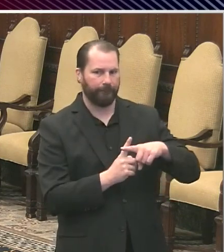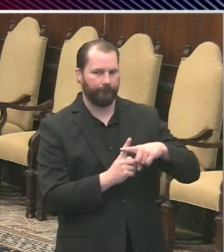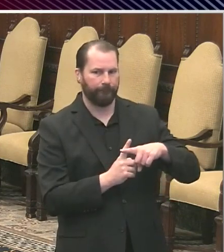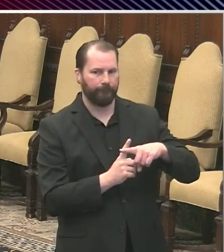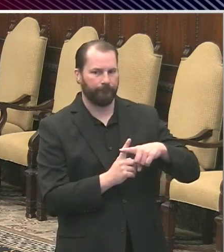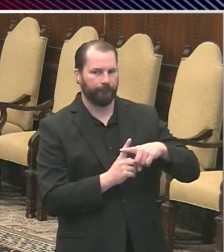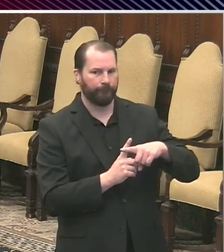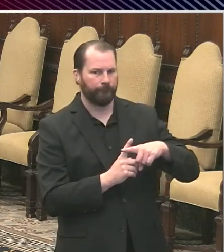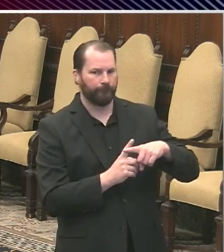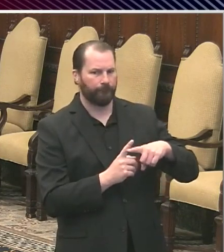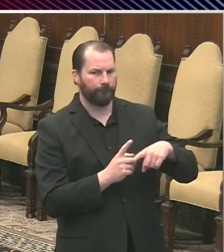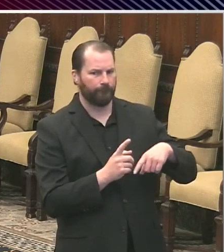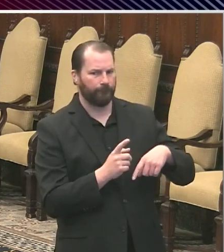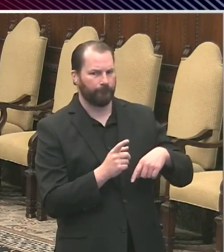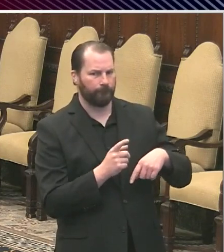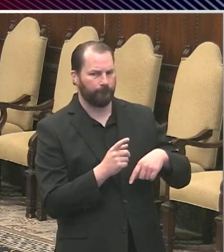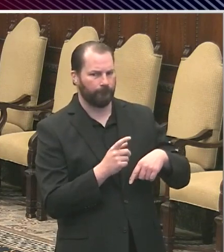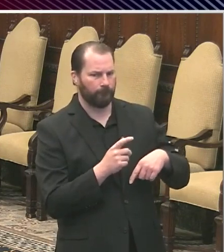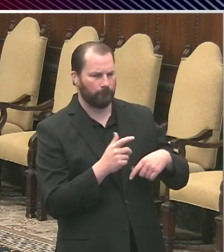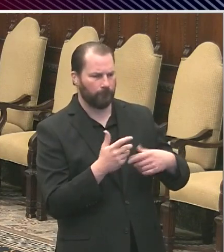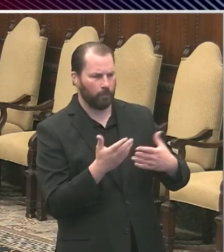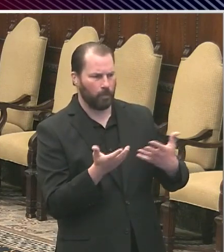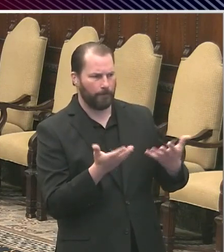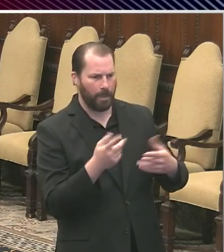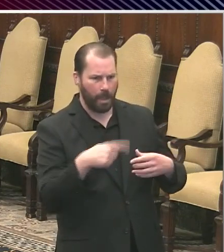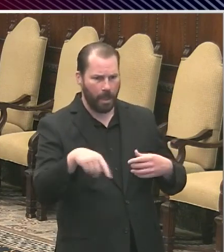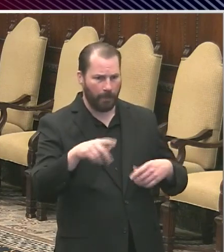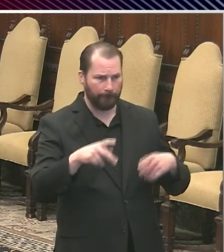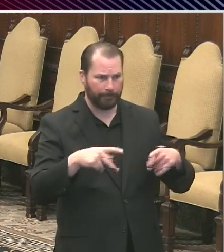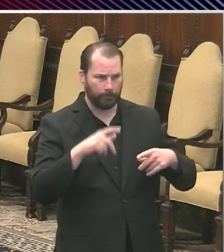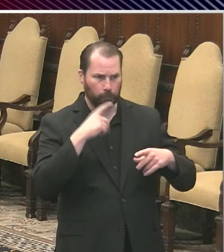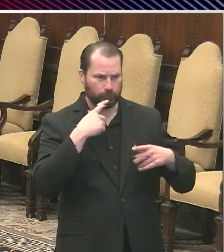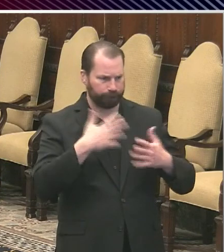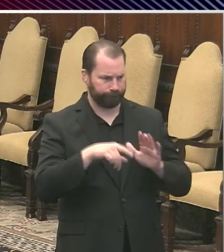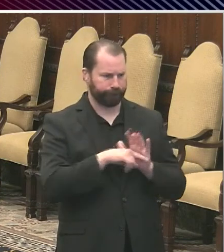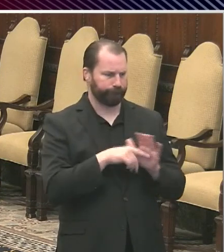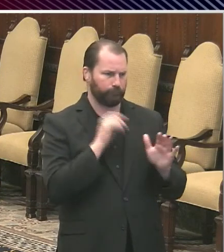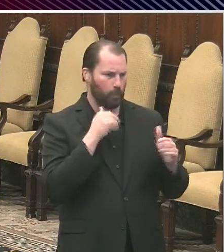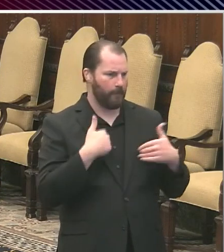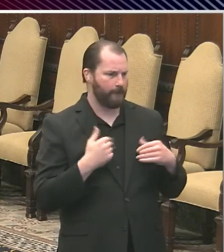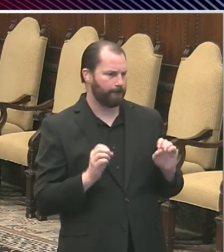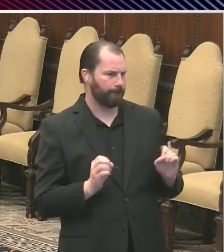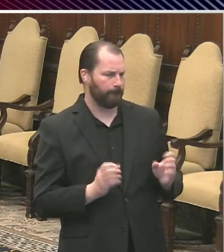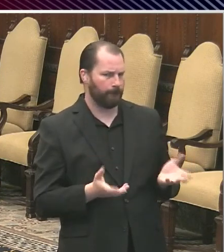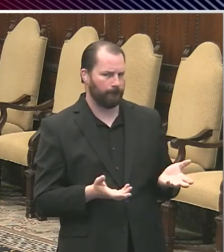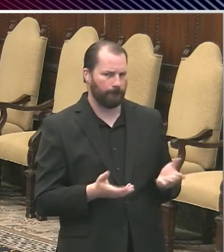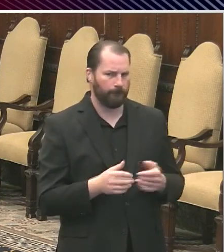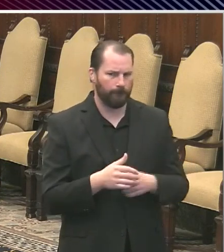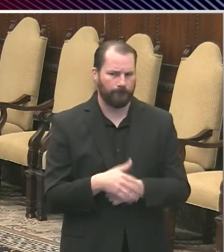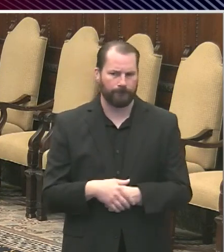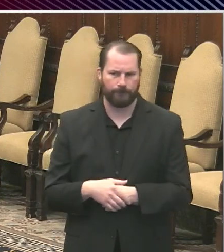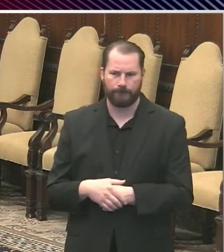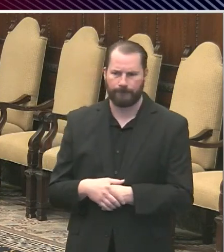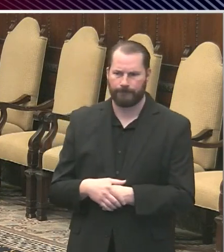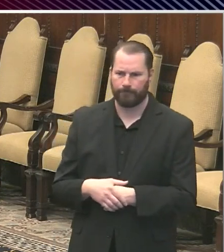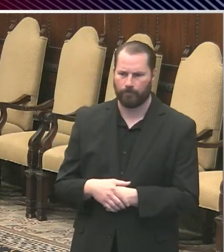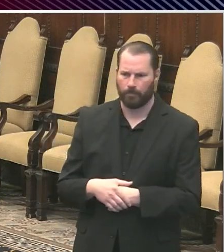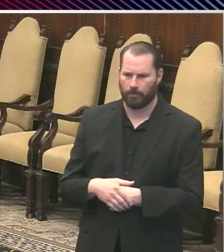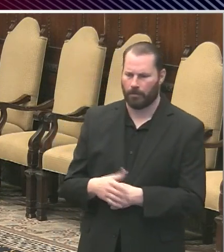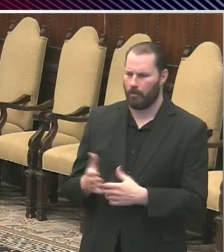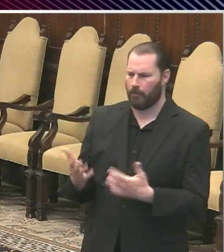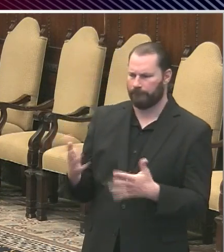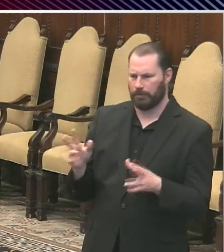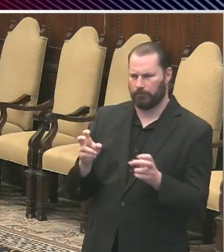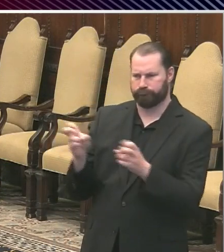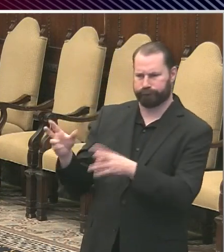do we know how many people have tested negative as opposed to who has tested positive? It is on the city's website. Just look for it. Okay. Right there. All right. Thank